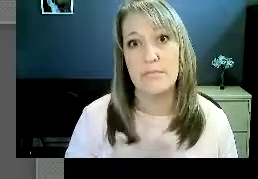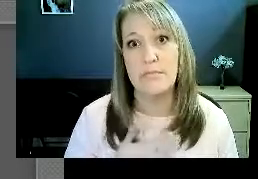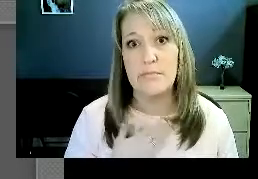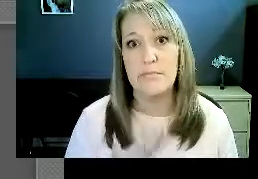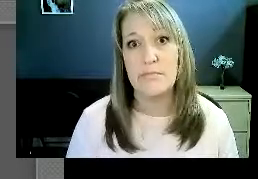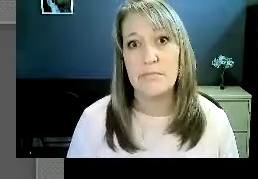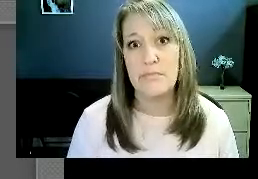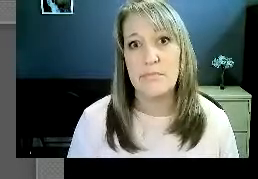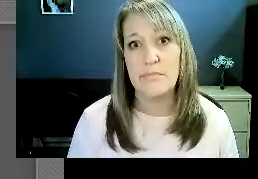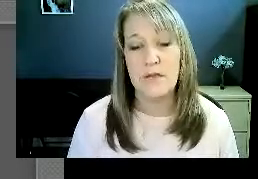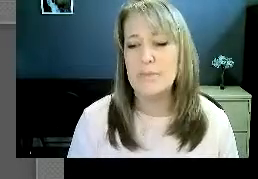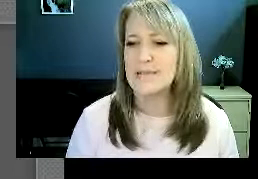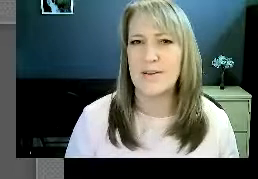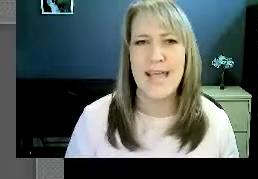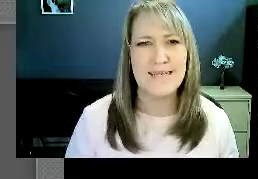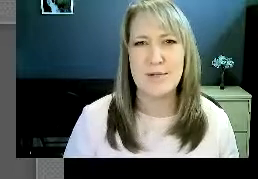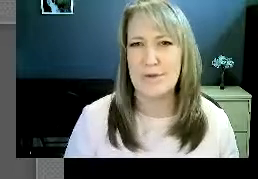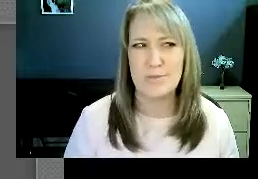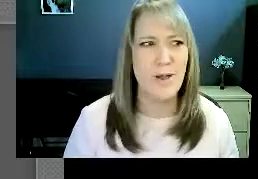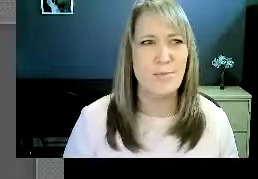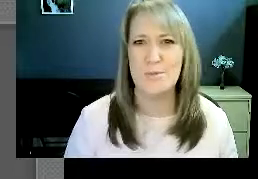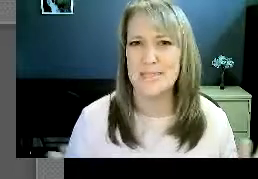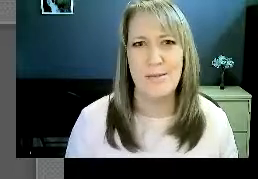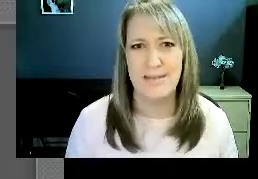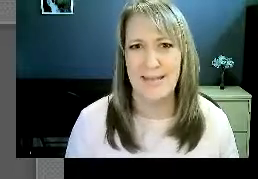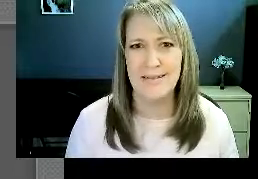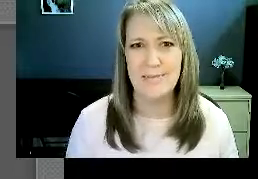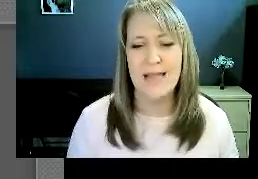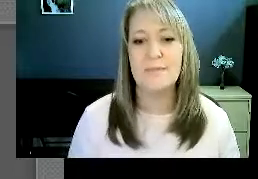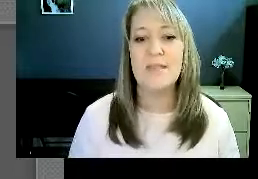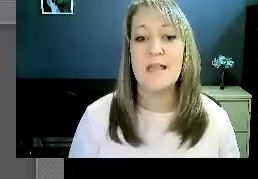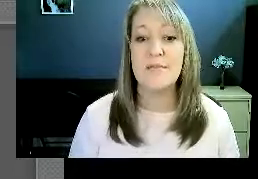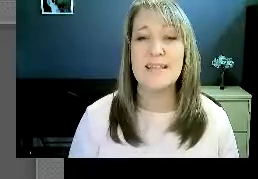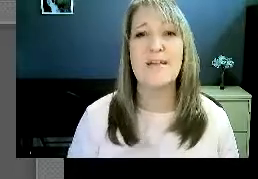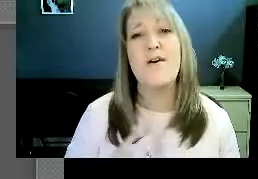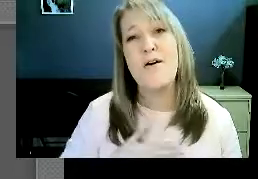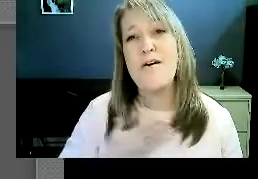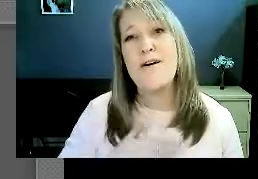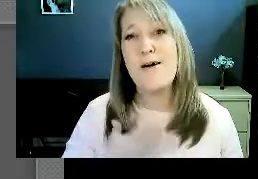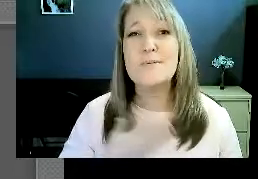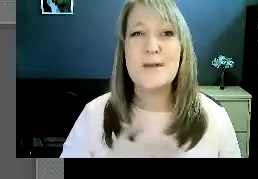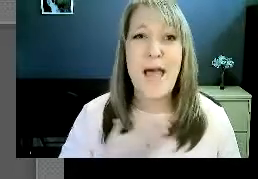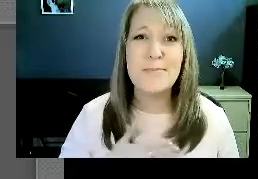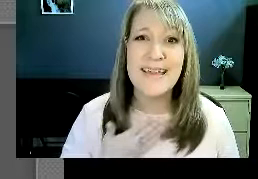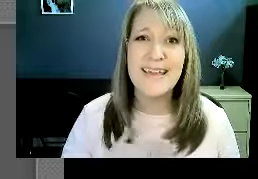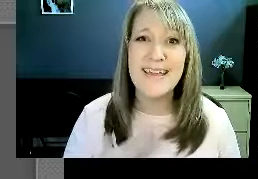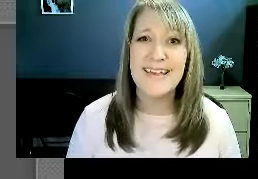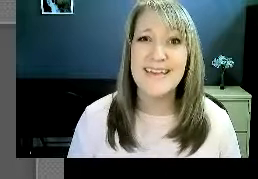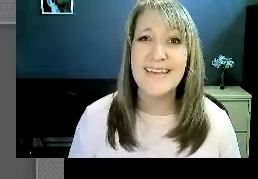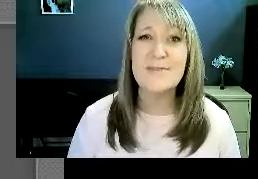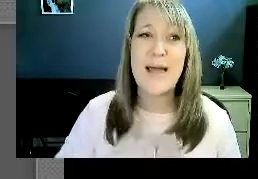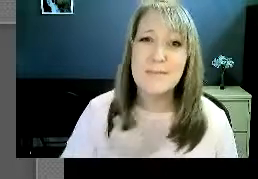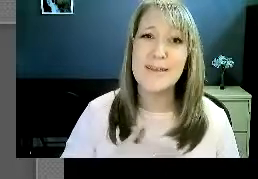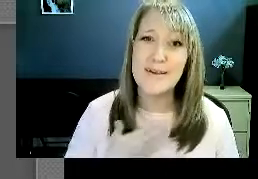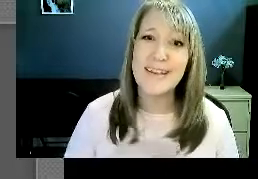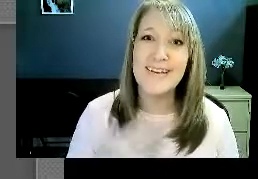happy, I'm being sarcastic, or there's a problem or something, right? If I say, oh, I'm so happy,